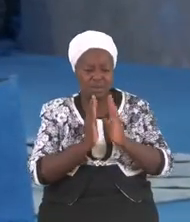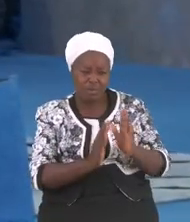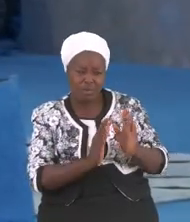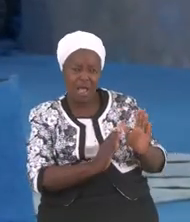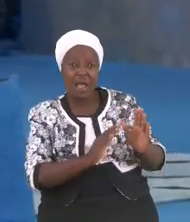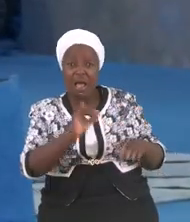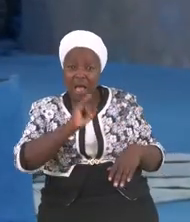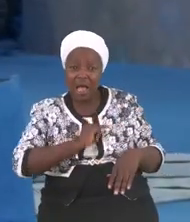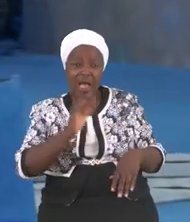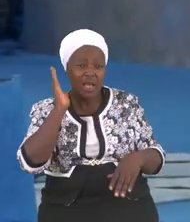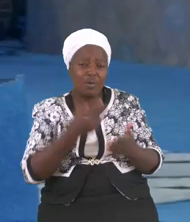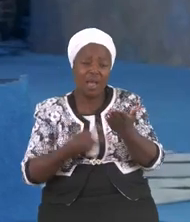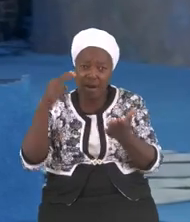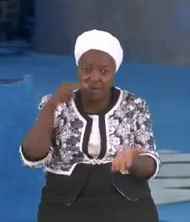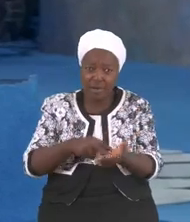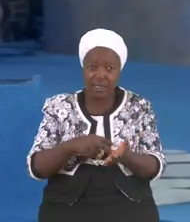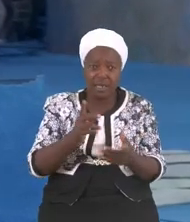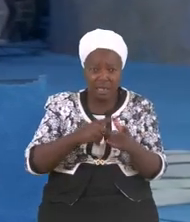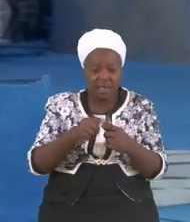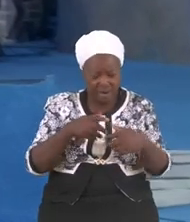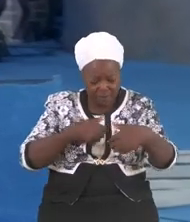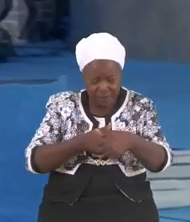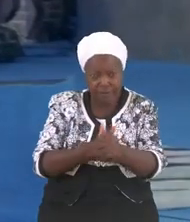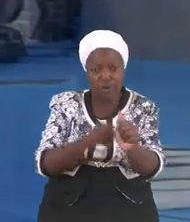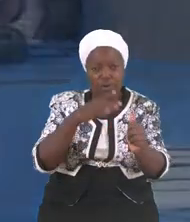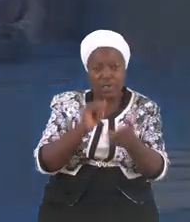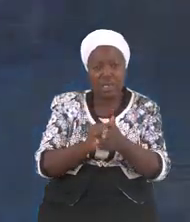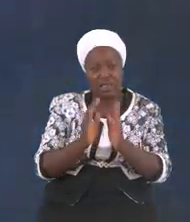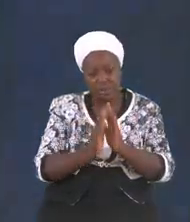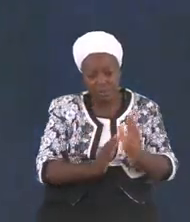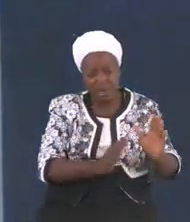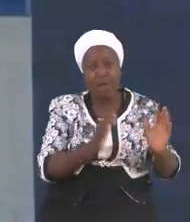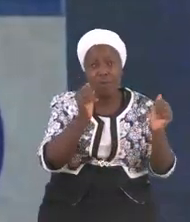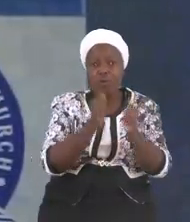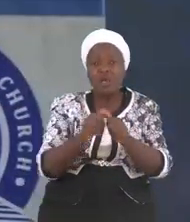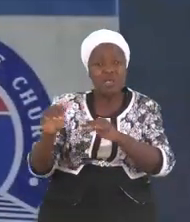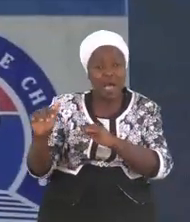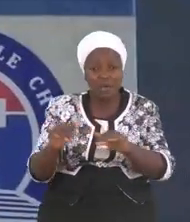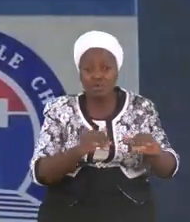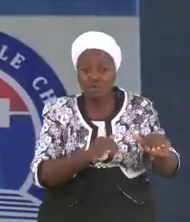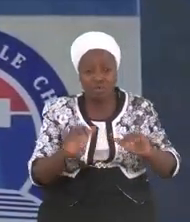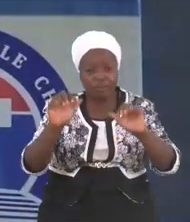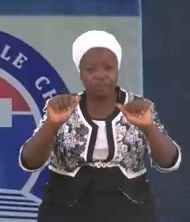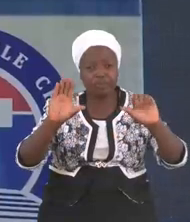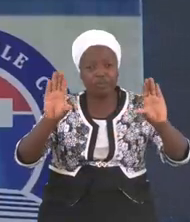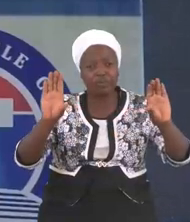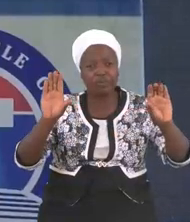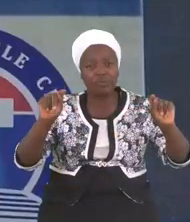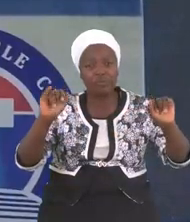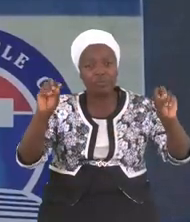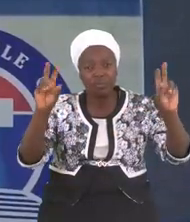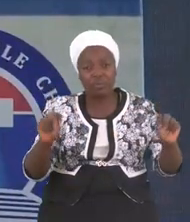will arise. And he followed the intention with action. When your